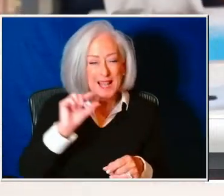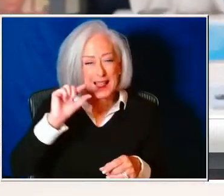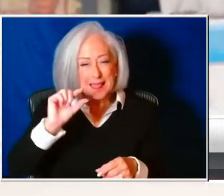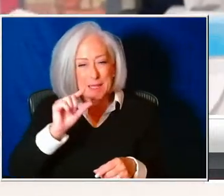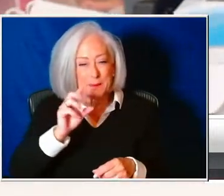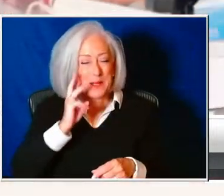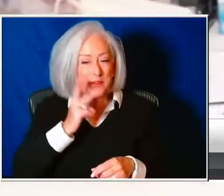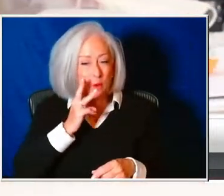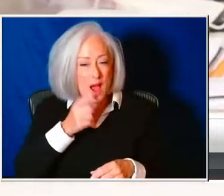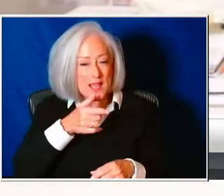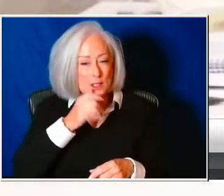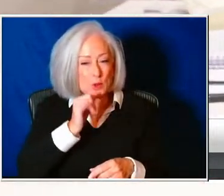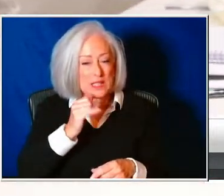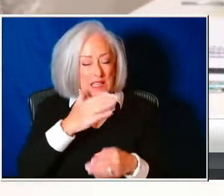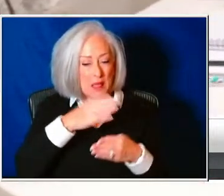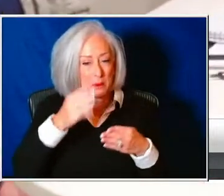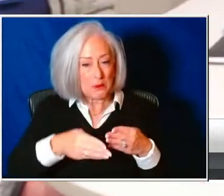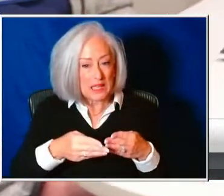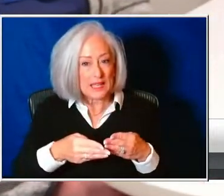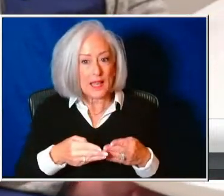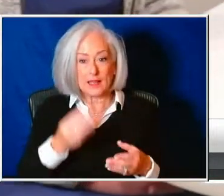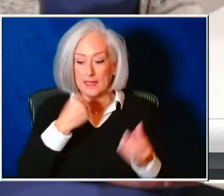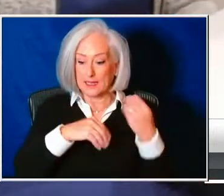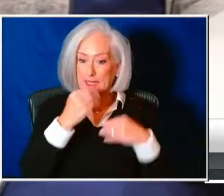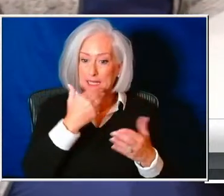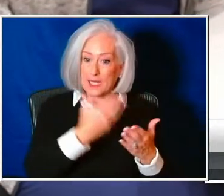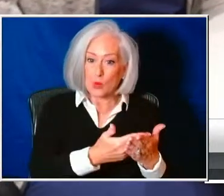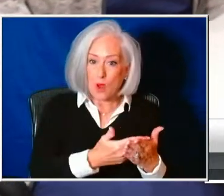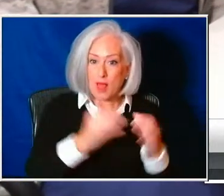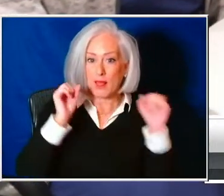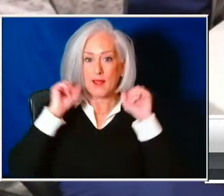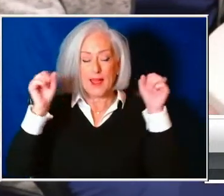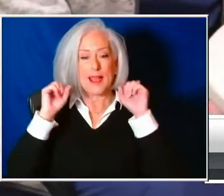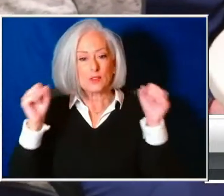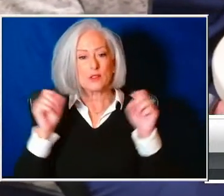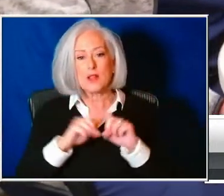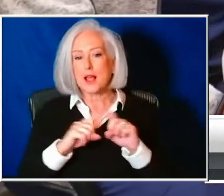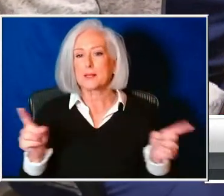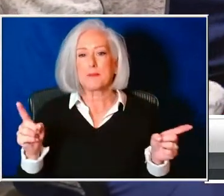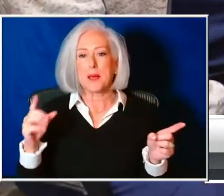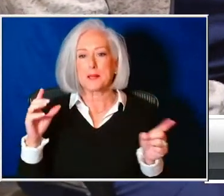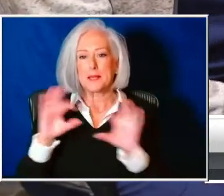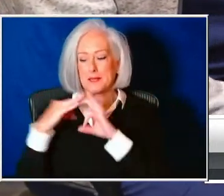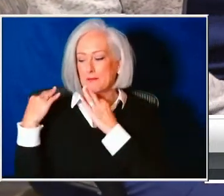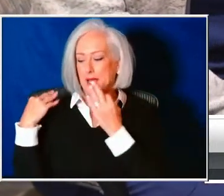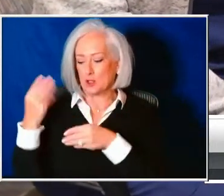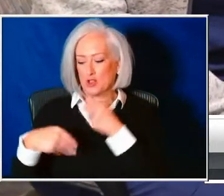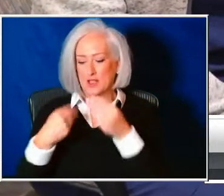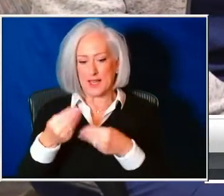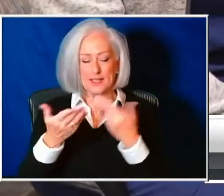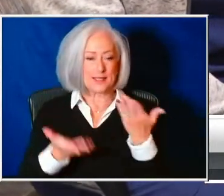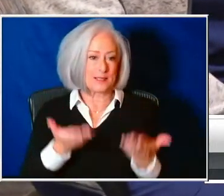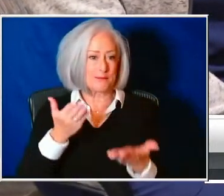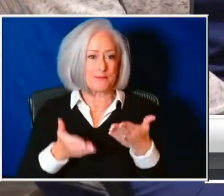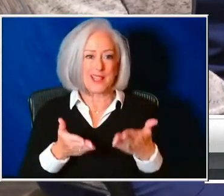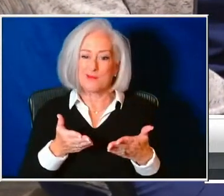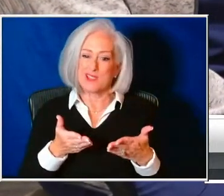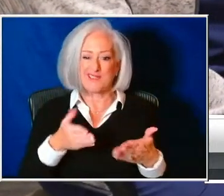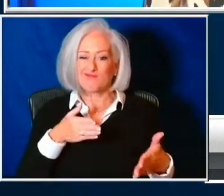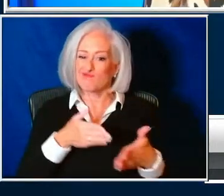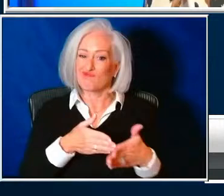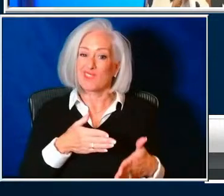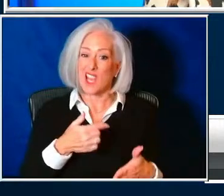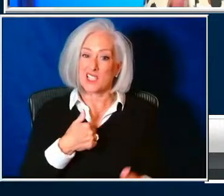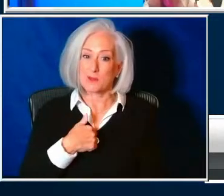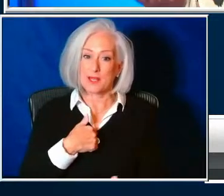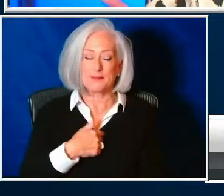wine, but eat right, exercise. But my genetics may be against me, right? That is correct. So does genetics